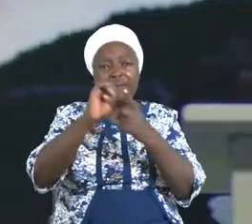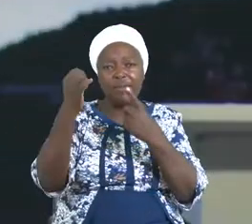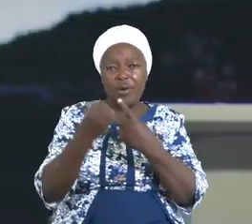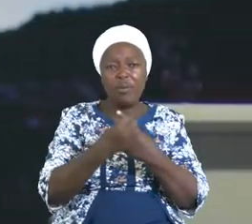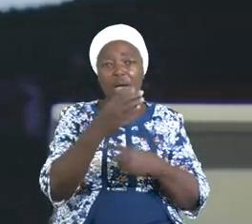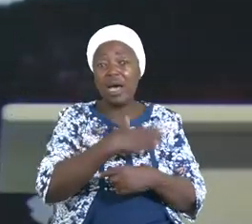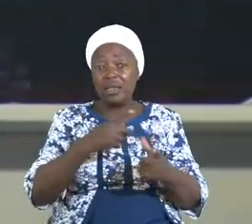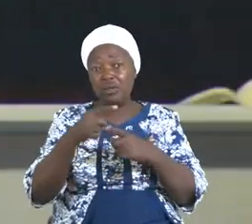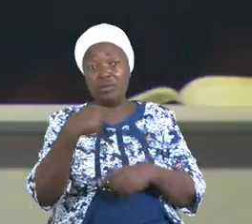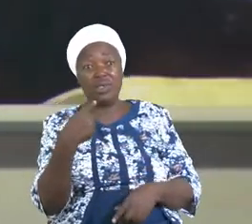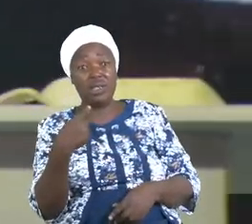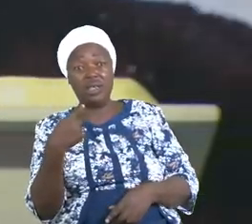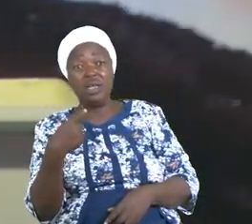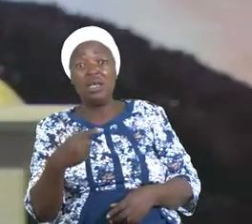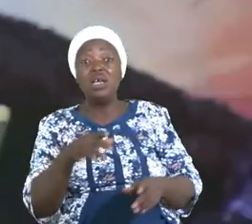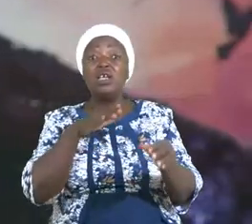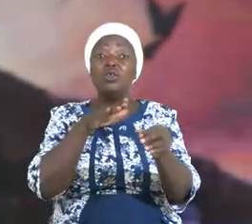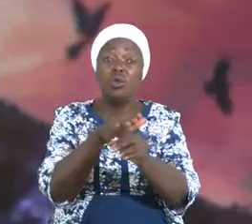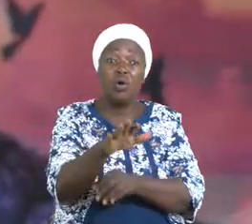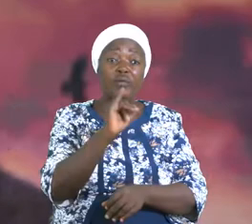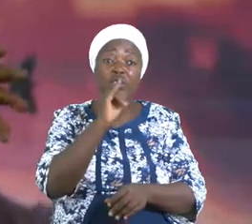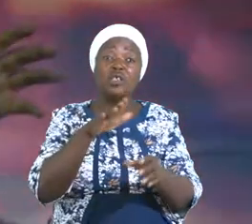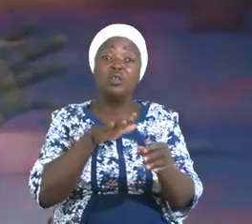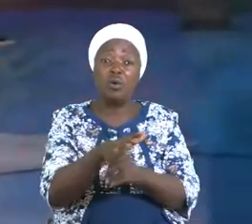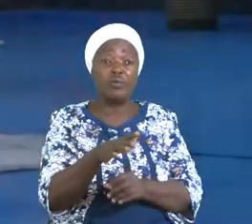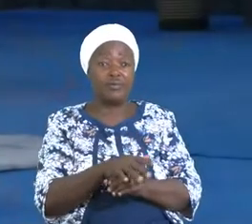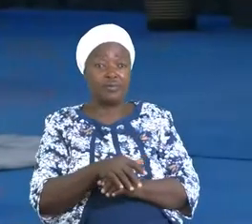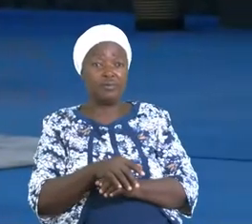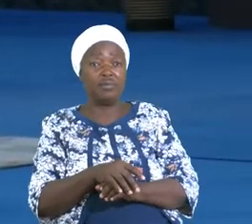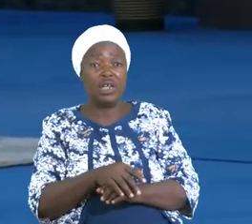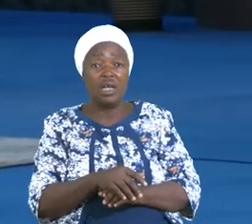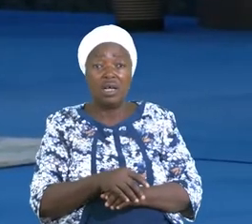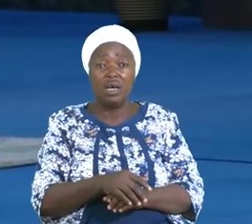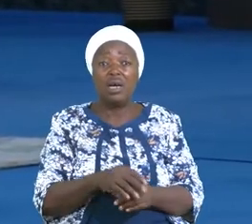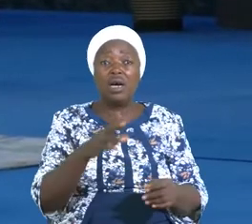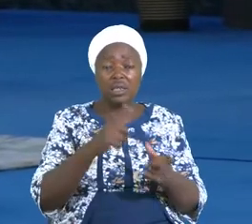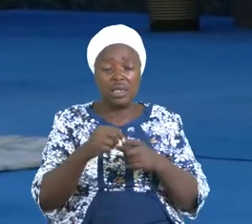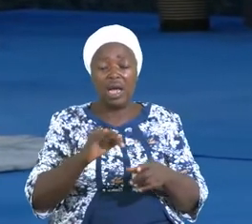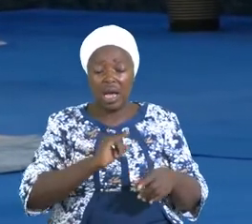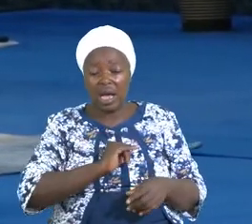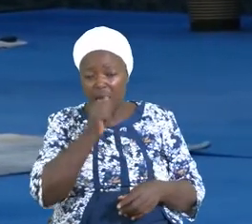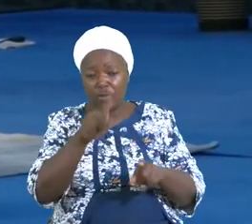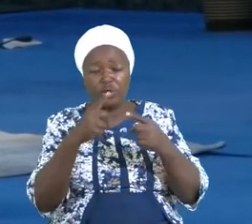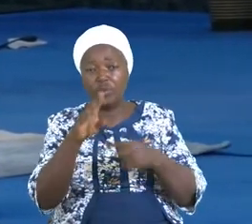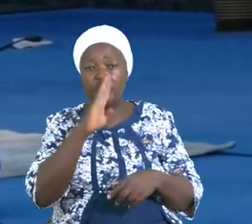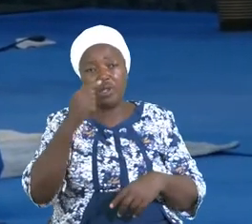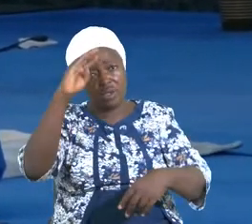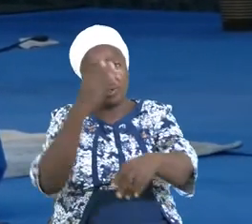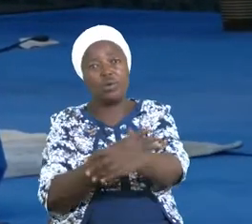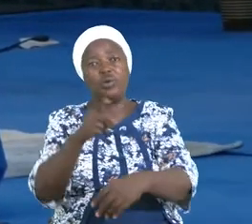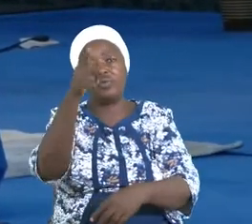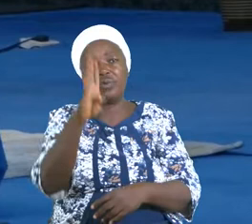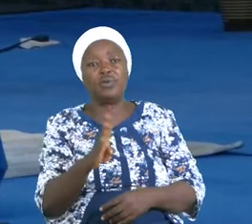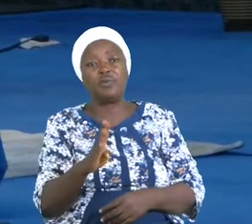say, enough is enough. I'm going to be the son of God. As